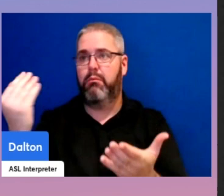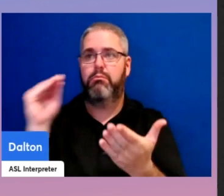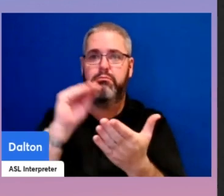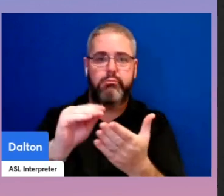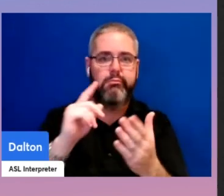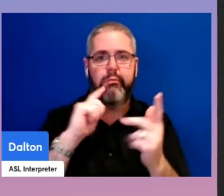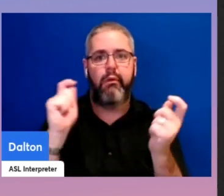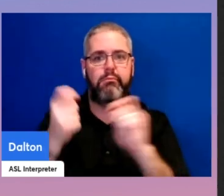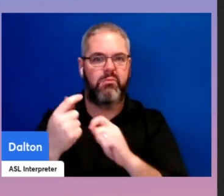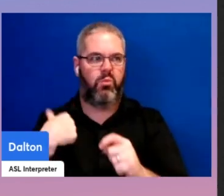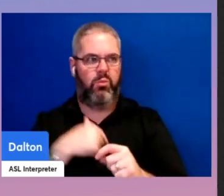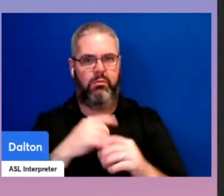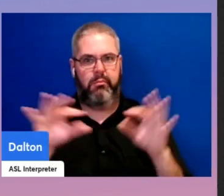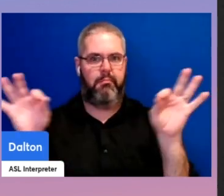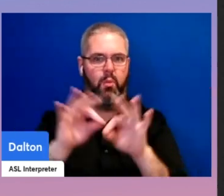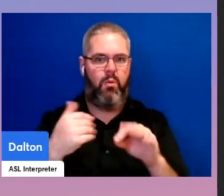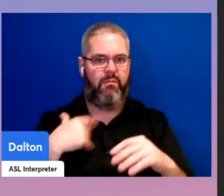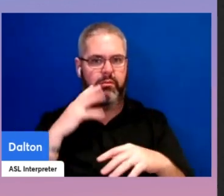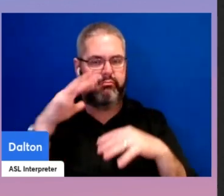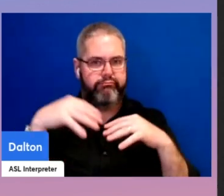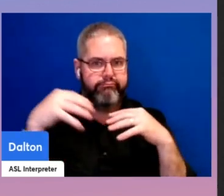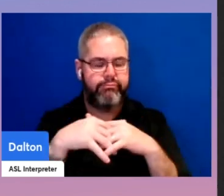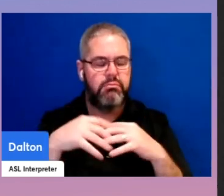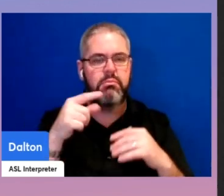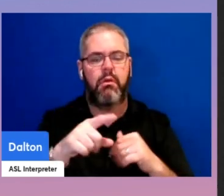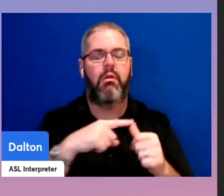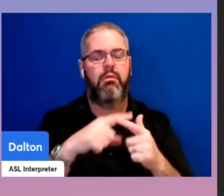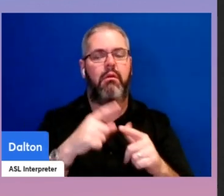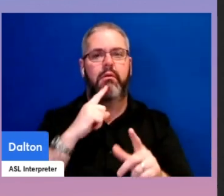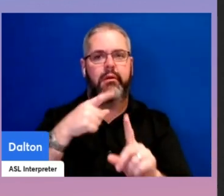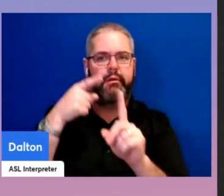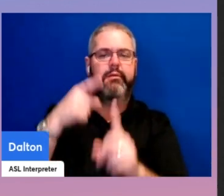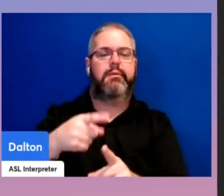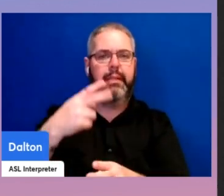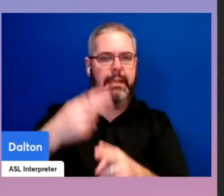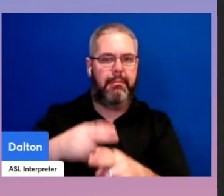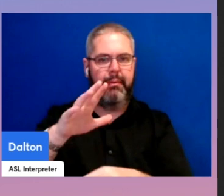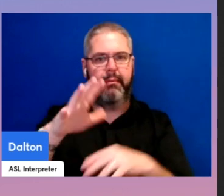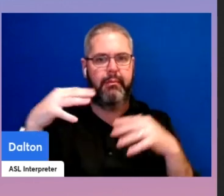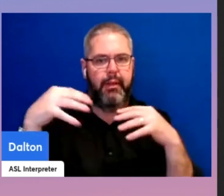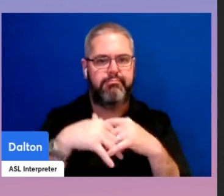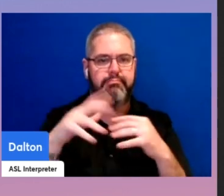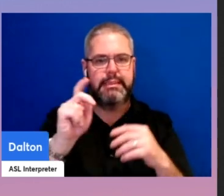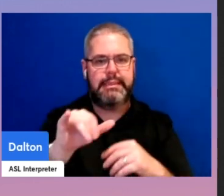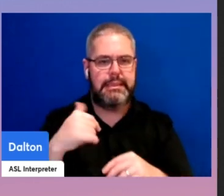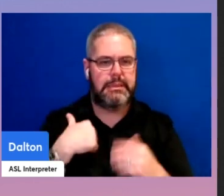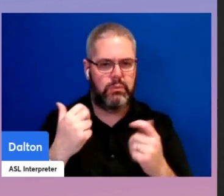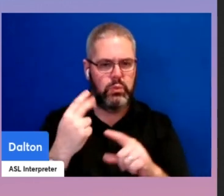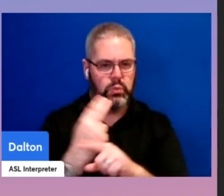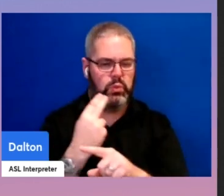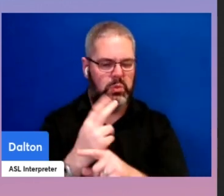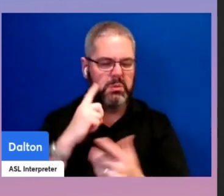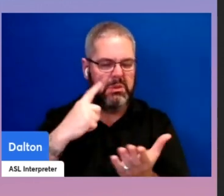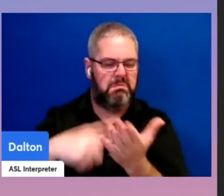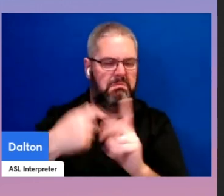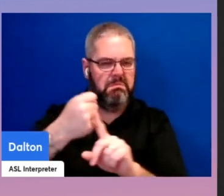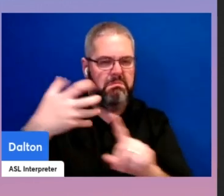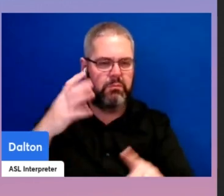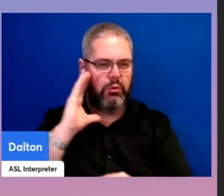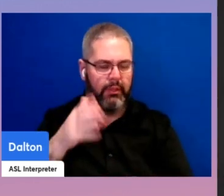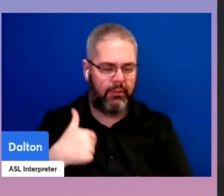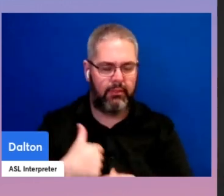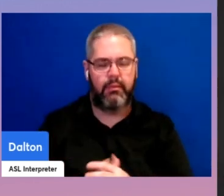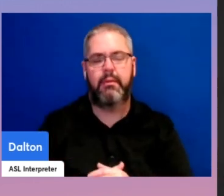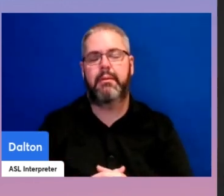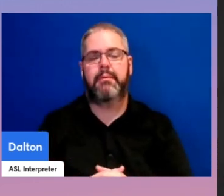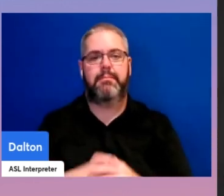encryption. We then specify the encryption, the name of the encryption key that we want to use, and I'll talk about that in a second. Finally,